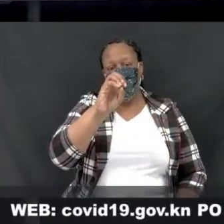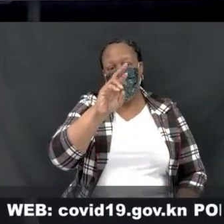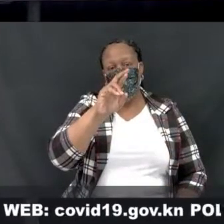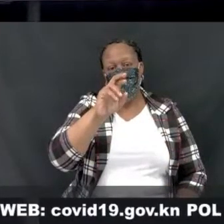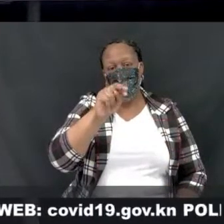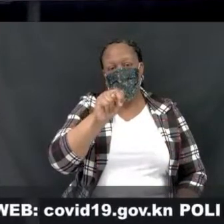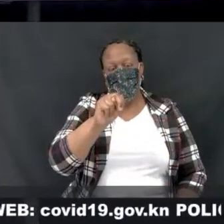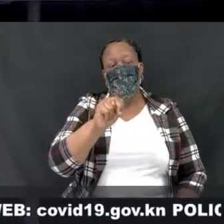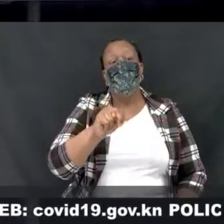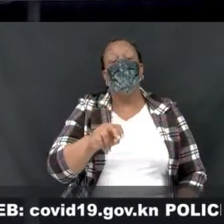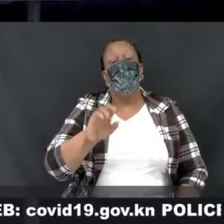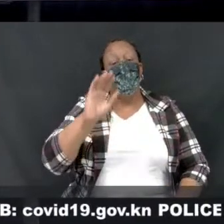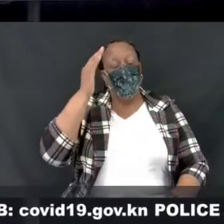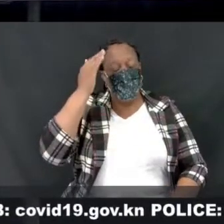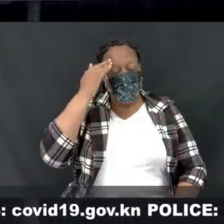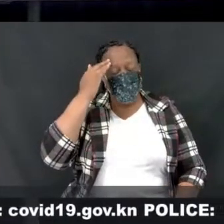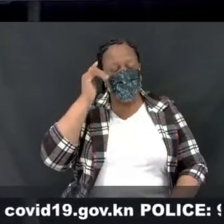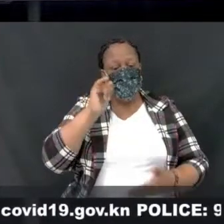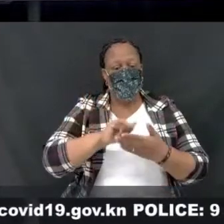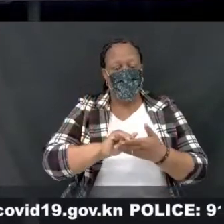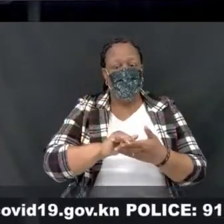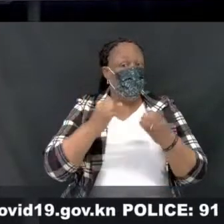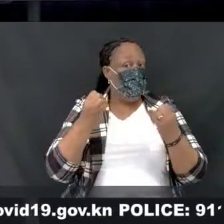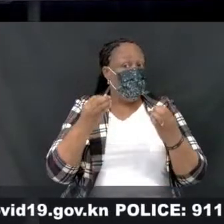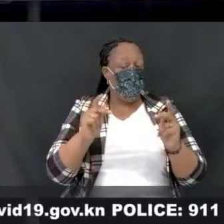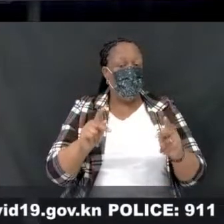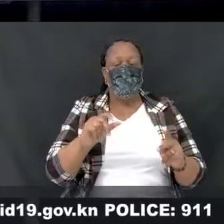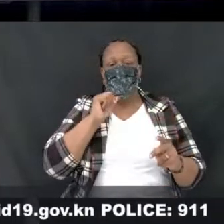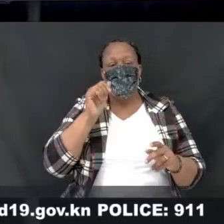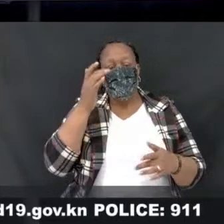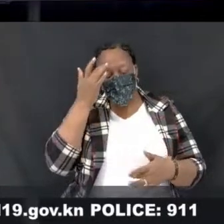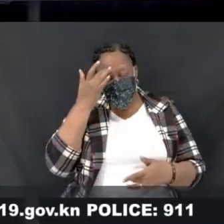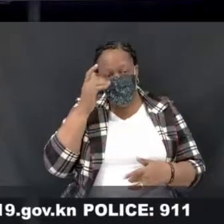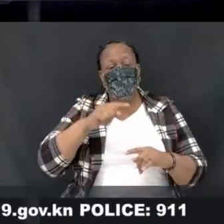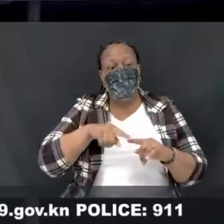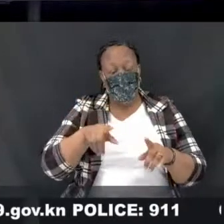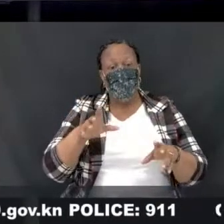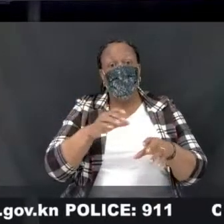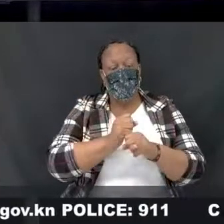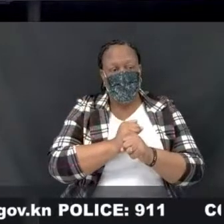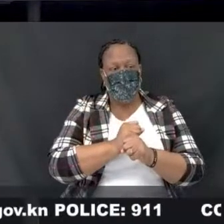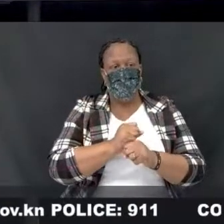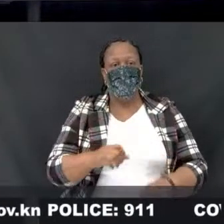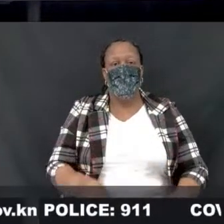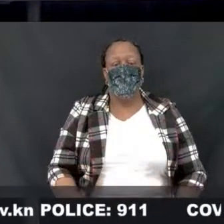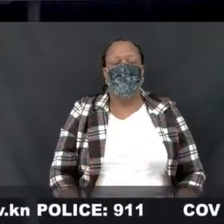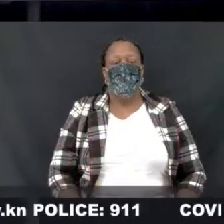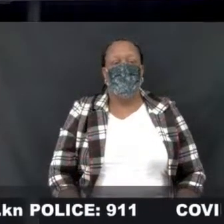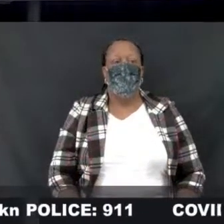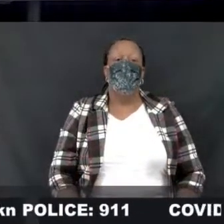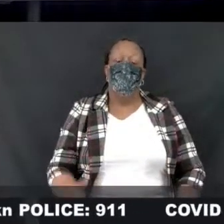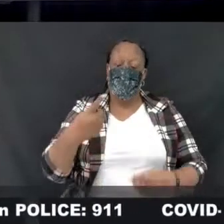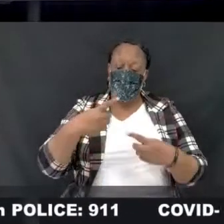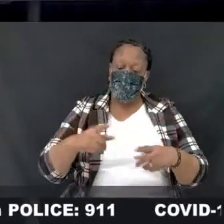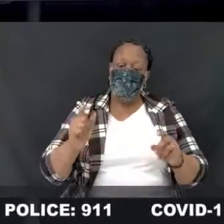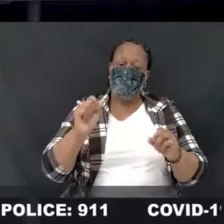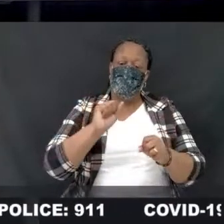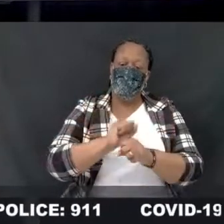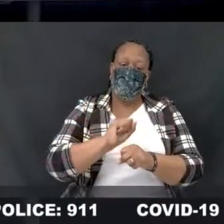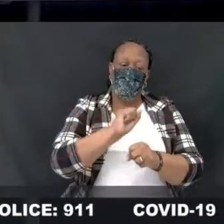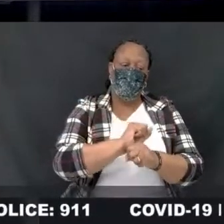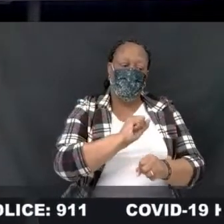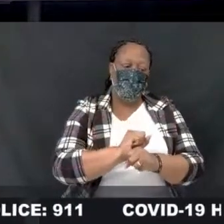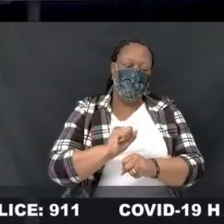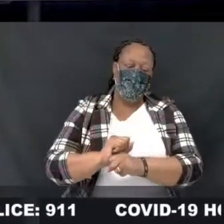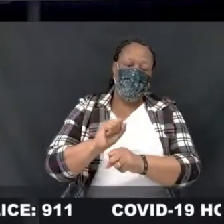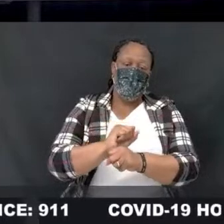pre-pandemic manner. We still have a lot of work to do, and we'll continue to work behind the scenes, even if you do not see us here on a